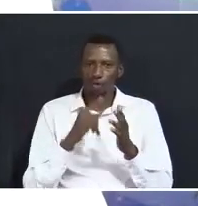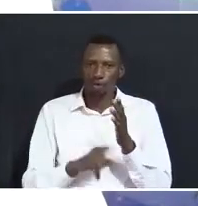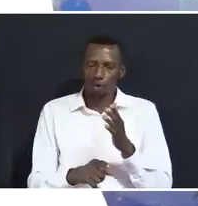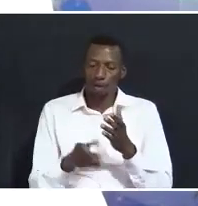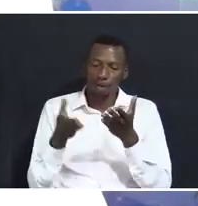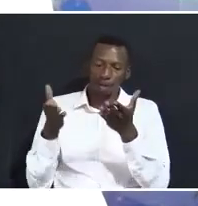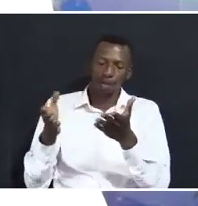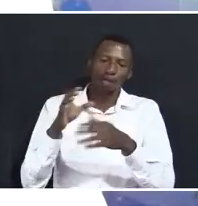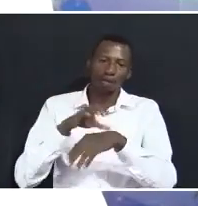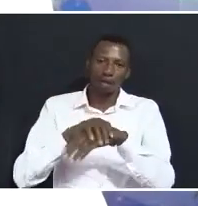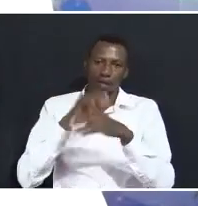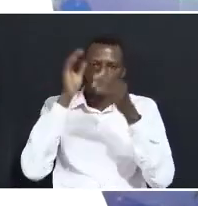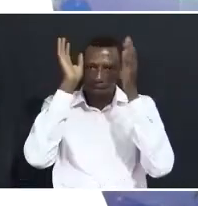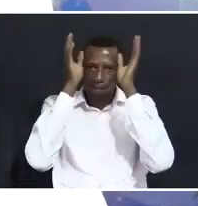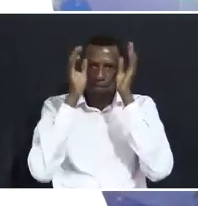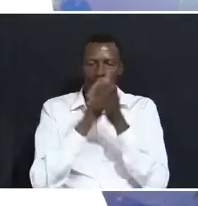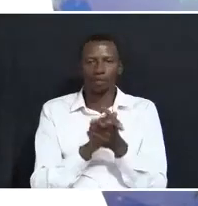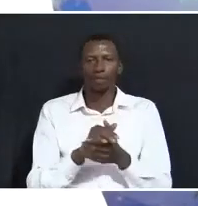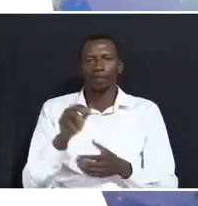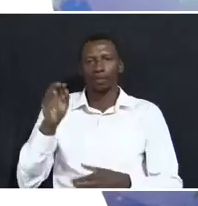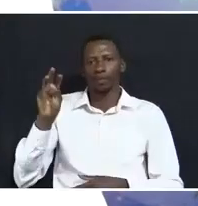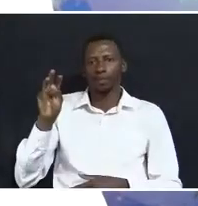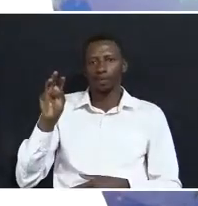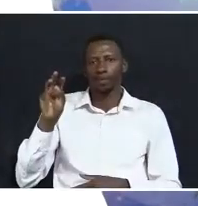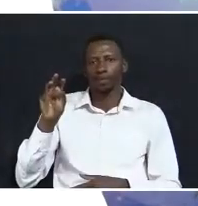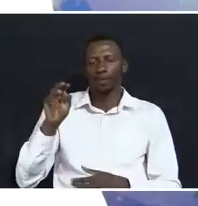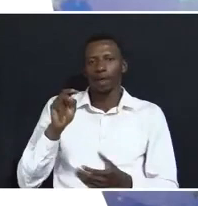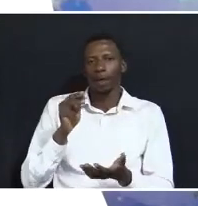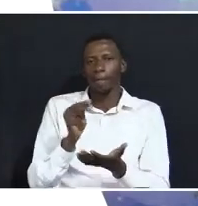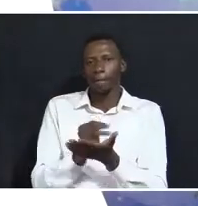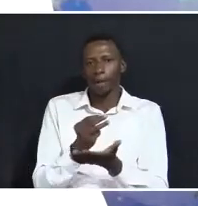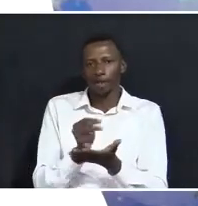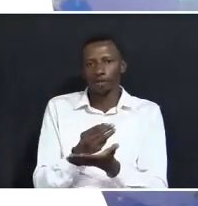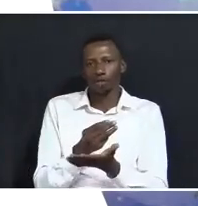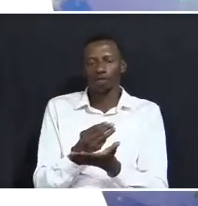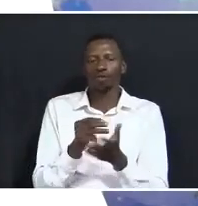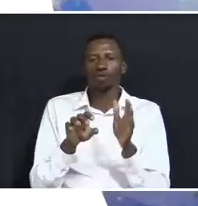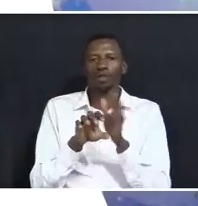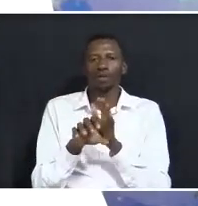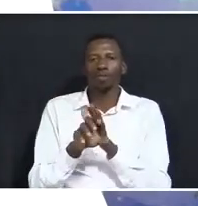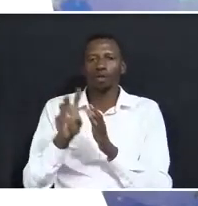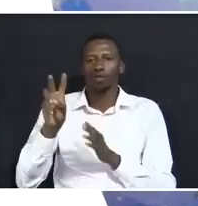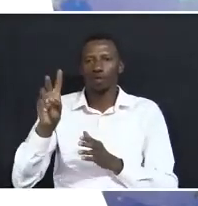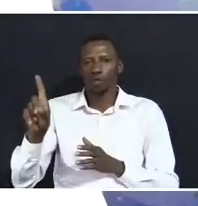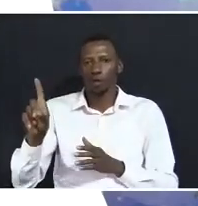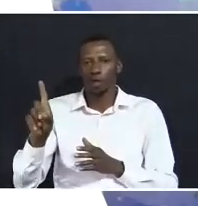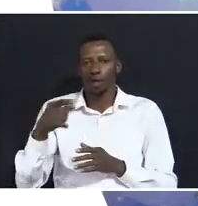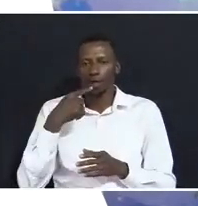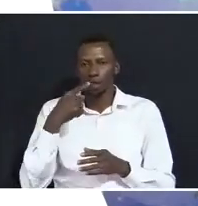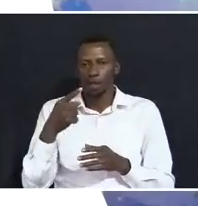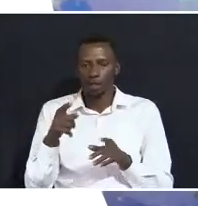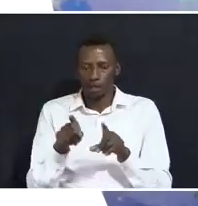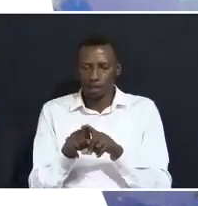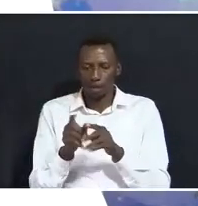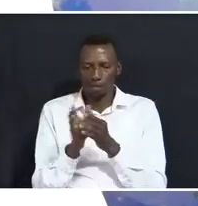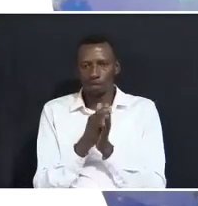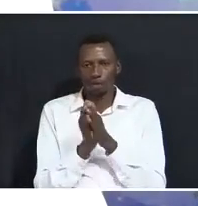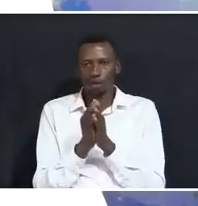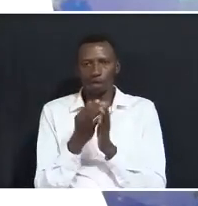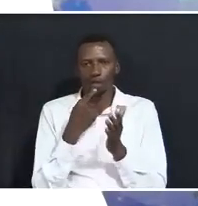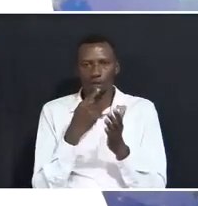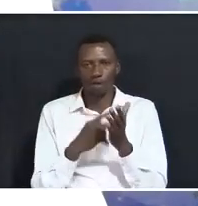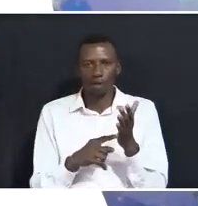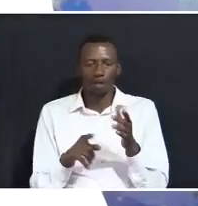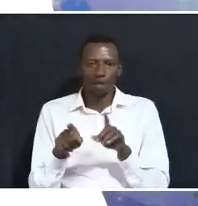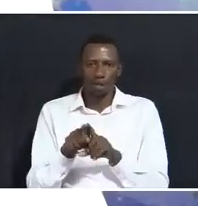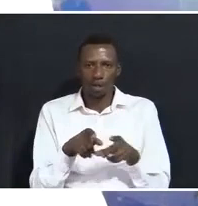colt. And Matthew, telling this same story in Matthew chapter 21, will tell you that it was as it was